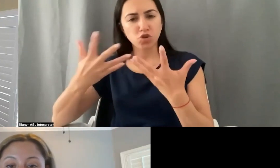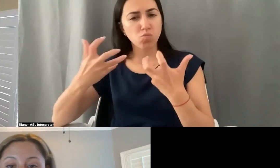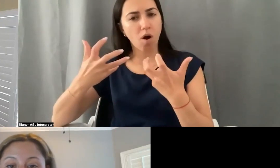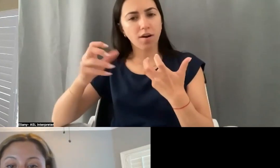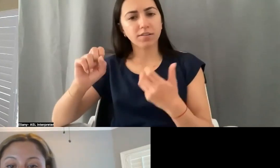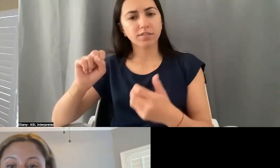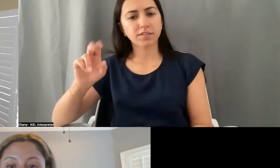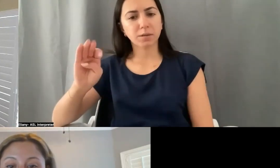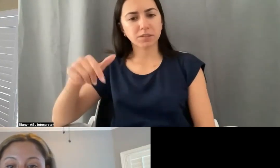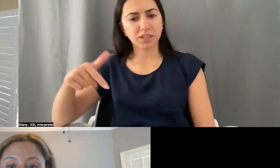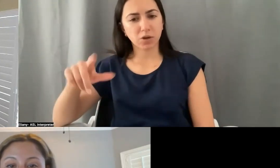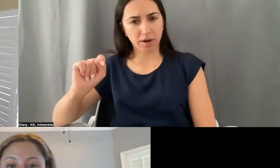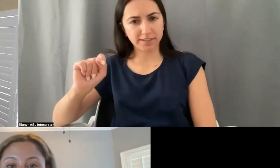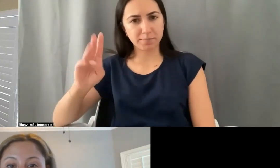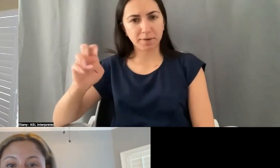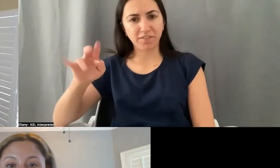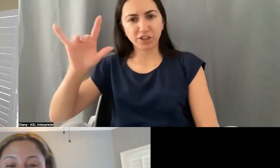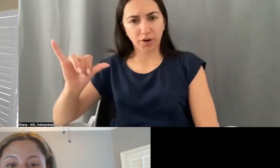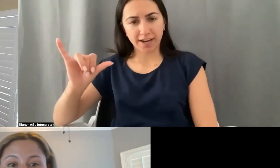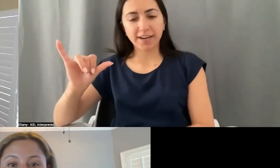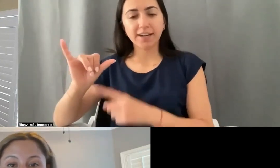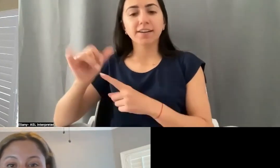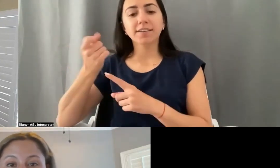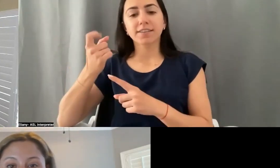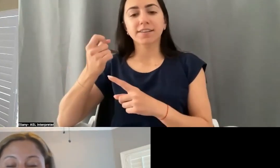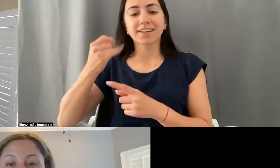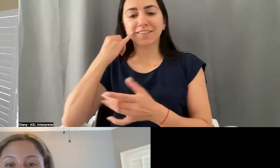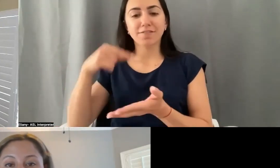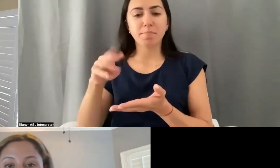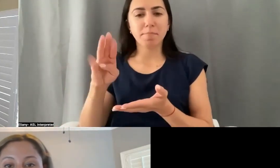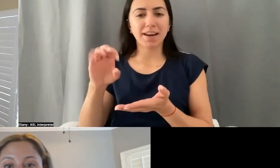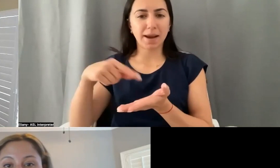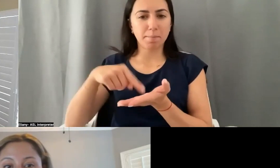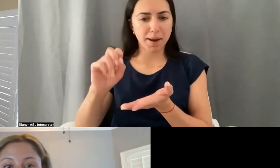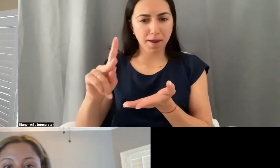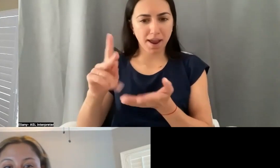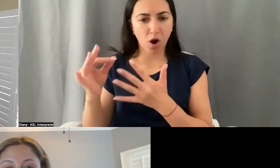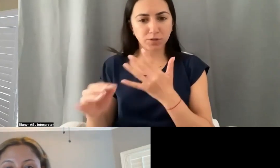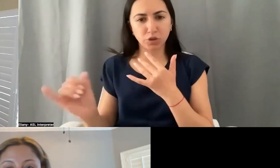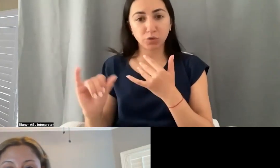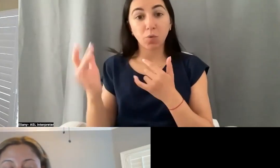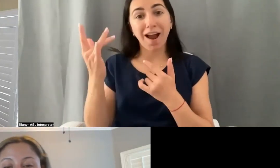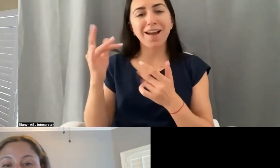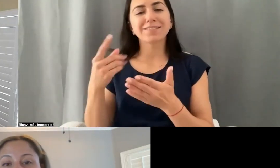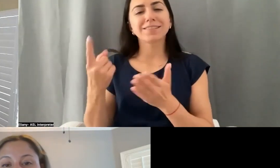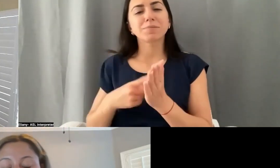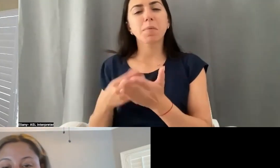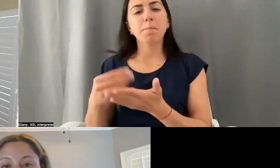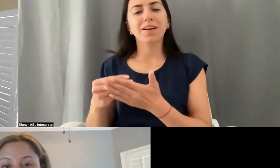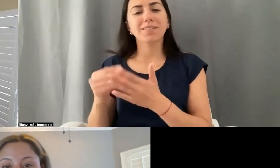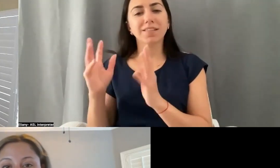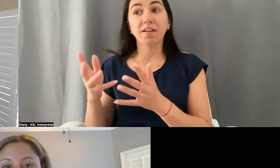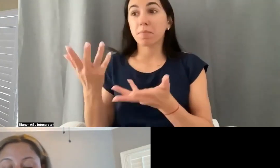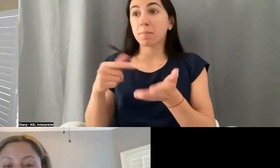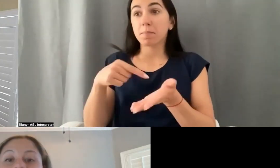special needs trust, even in the trust that has the Medicaid payback, because sometimes there's still money left in there after a payback